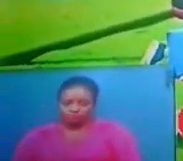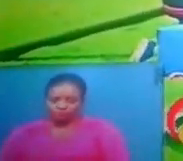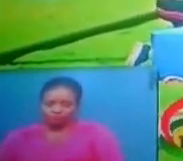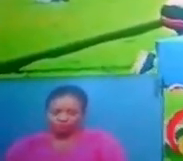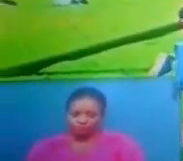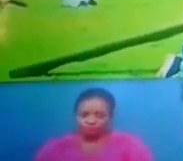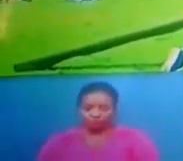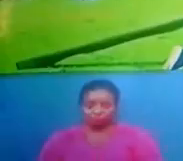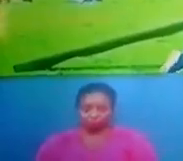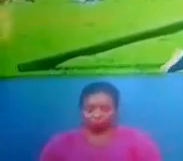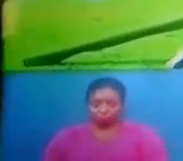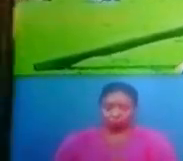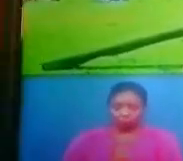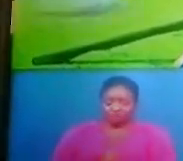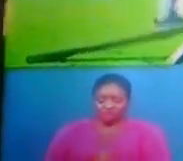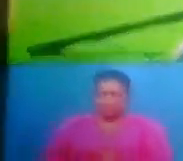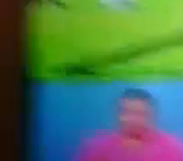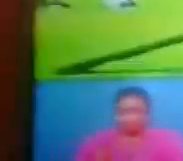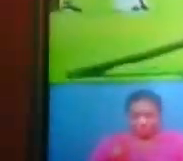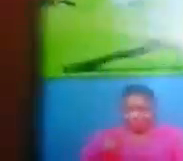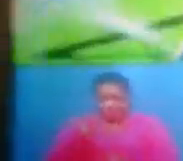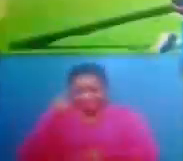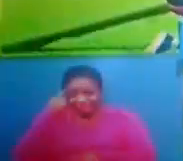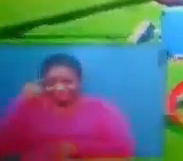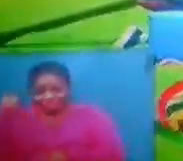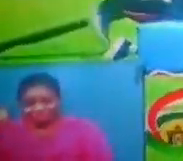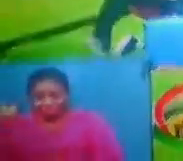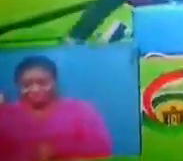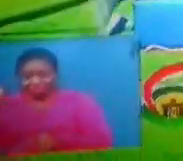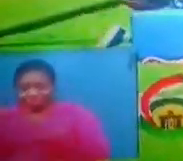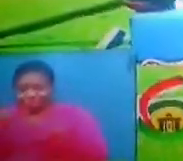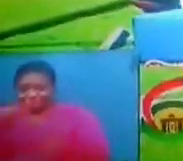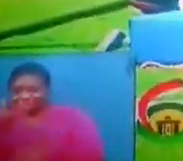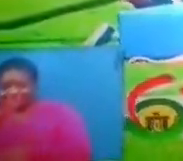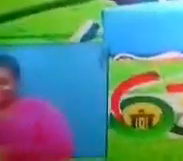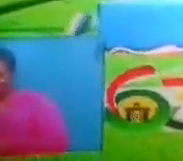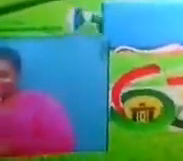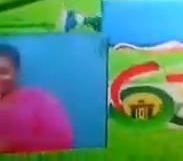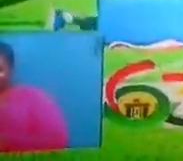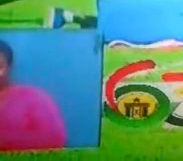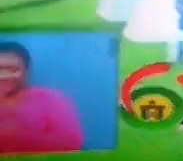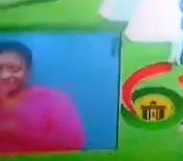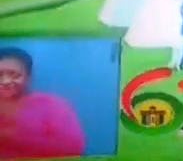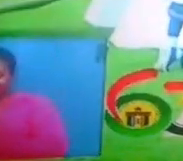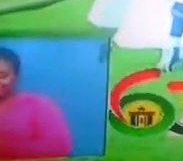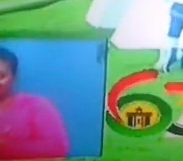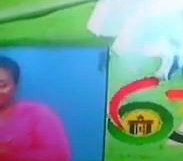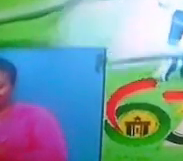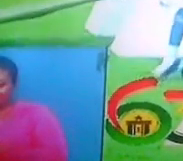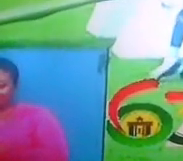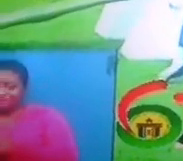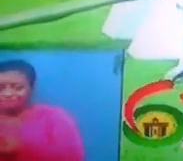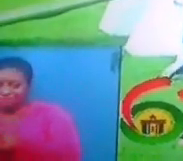Selikam, did you ever dream of engaging in any of these exercises? Absolutely not. It appears that even the song was well